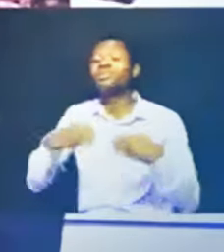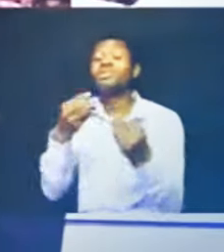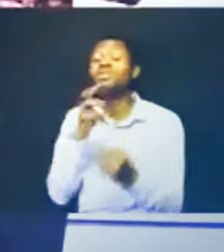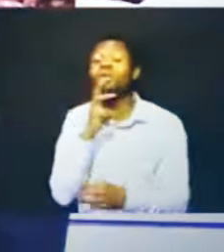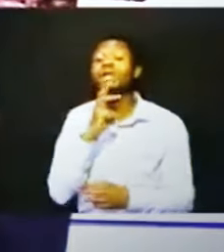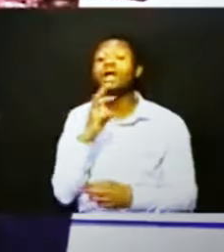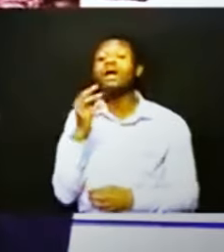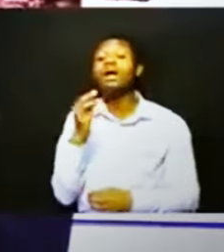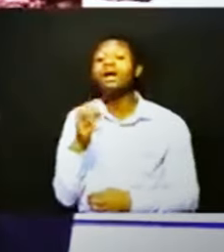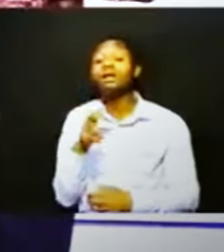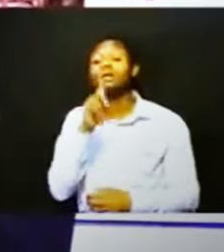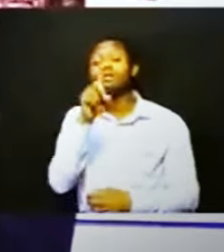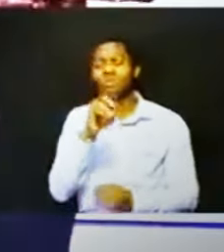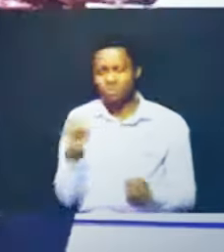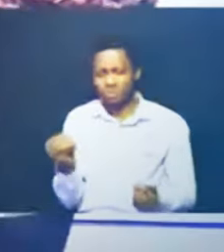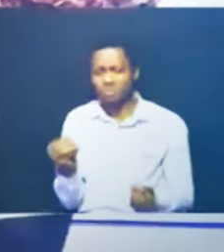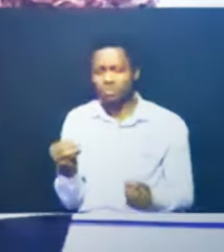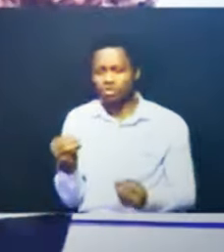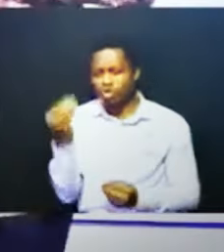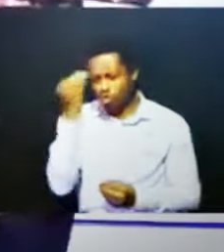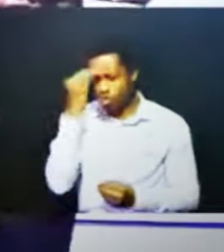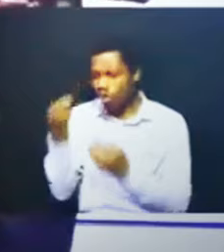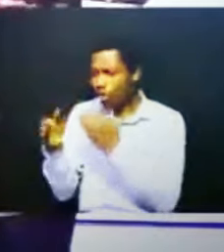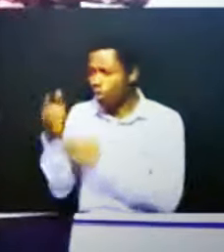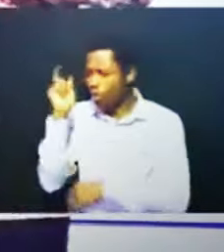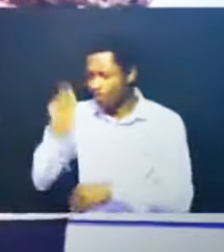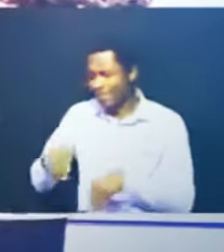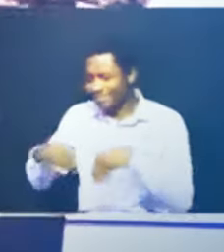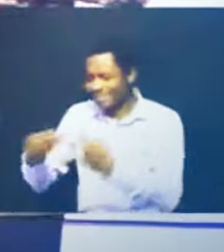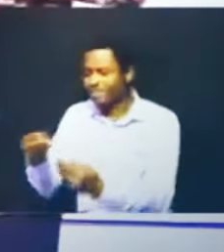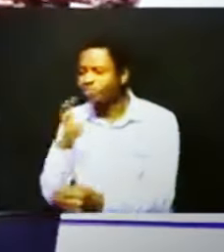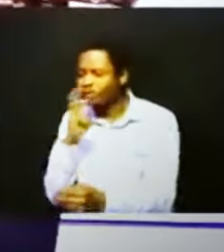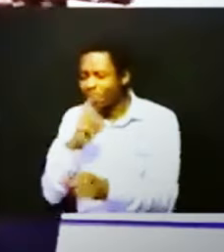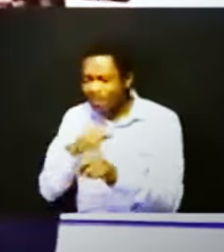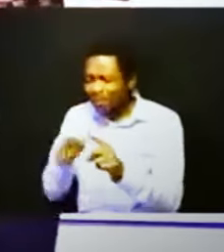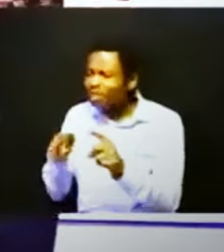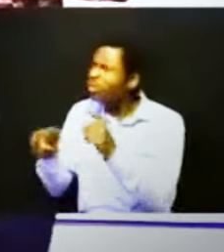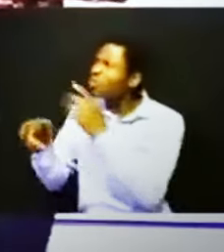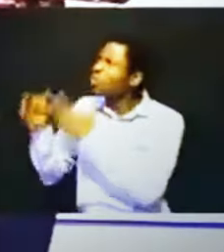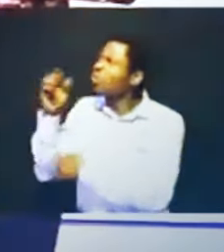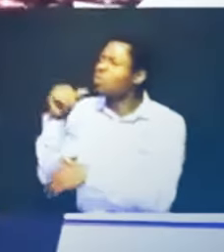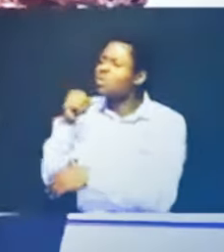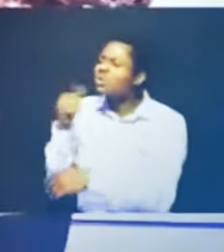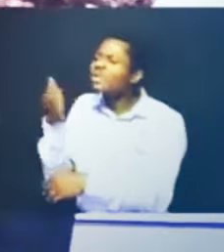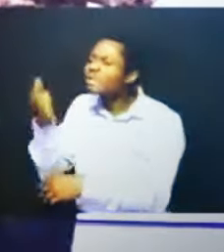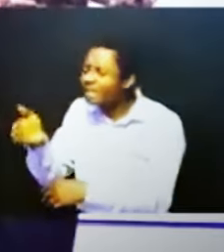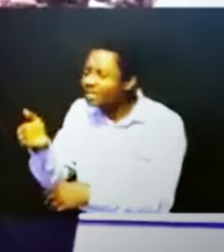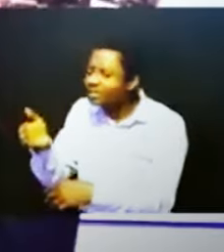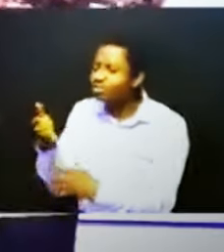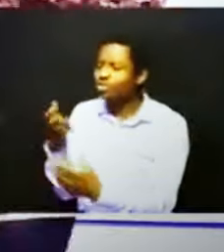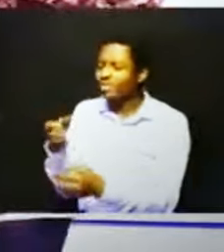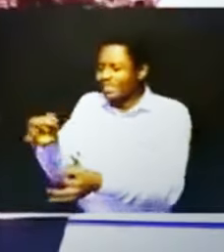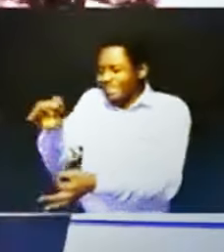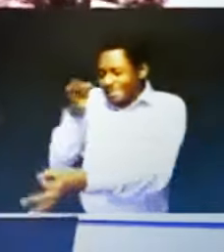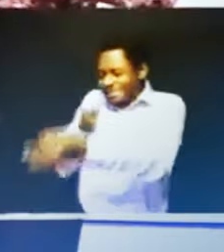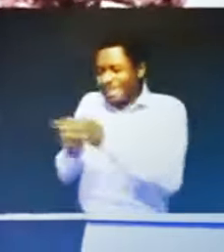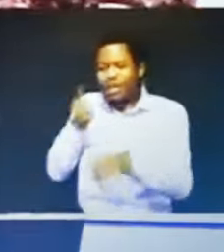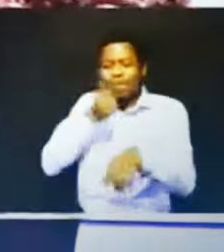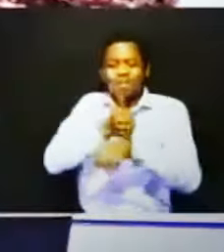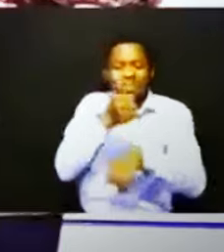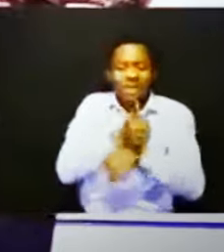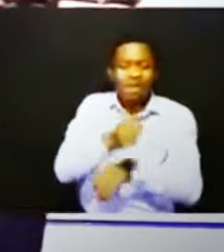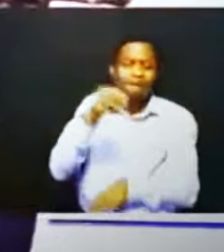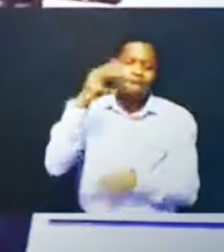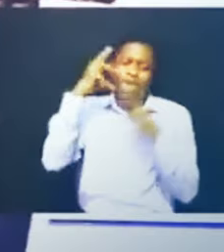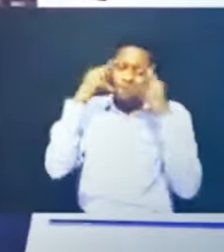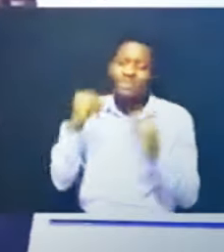displace it on Moses and Aaron. Now, ensue anyo emma asafono na uchiya tia Moses ne Aaron. They